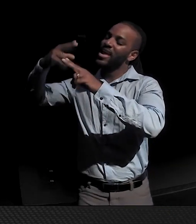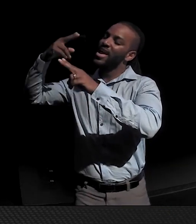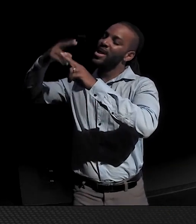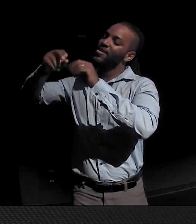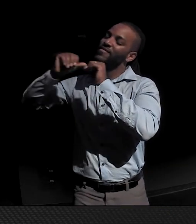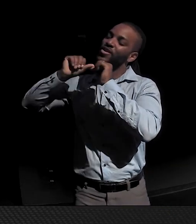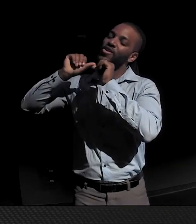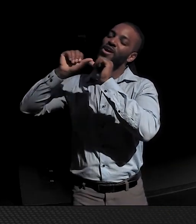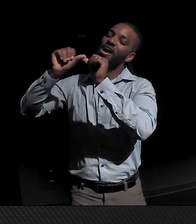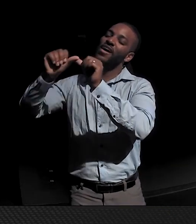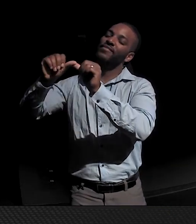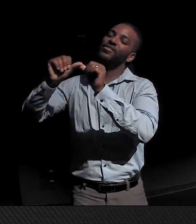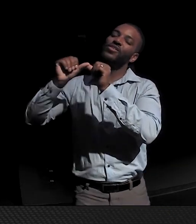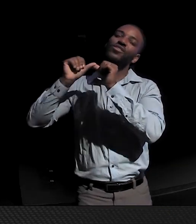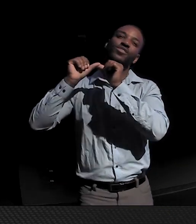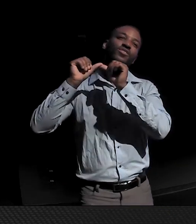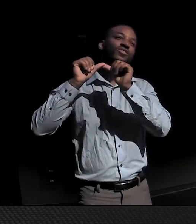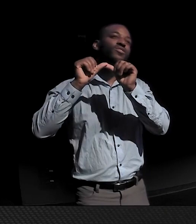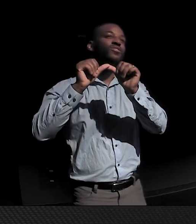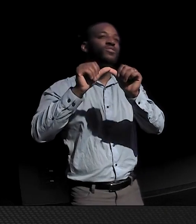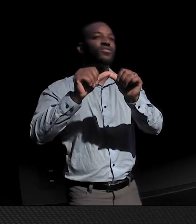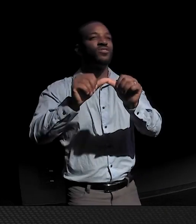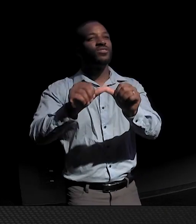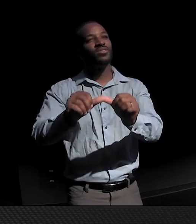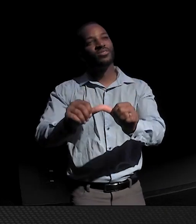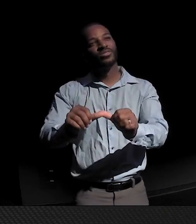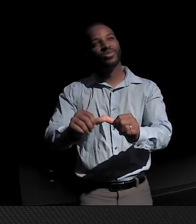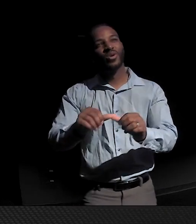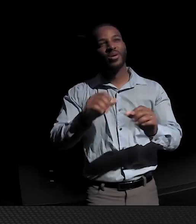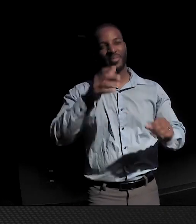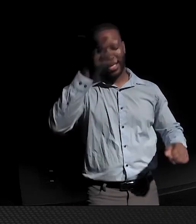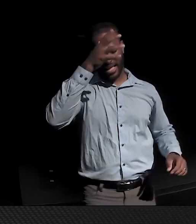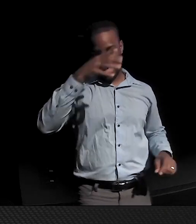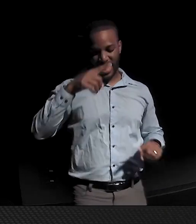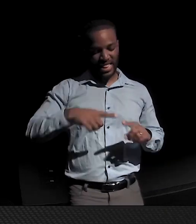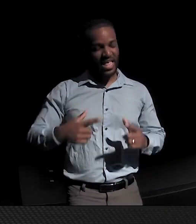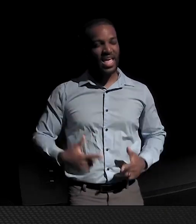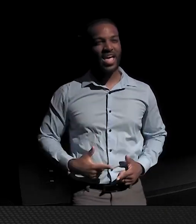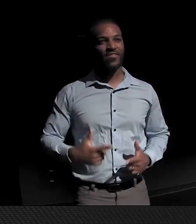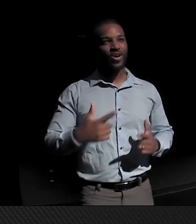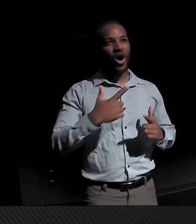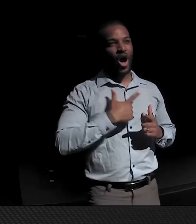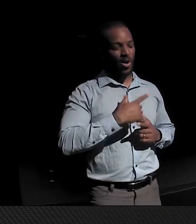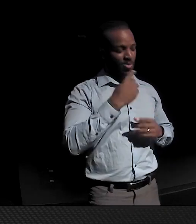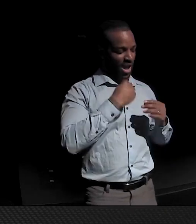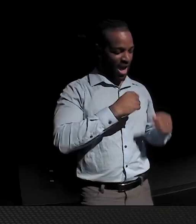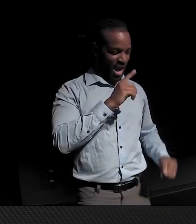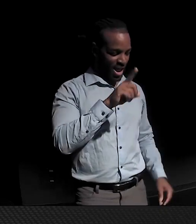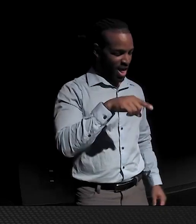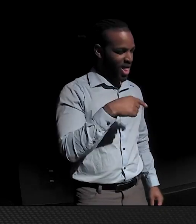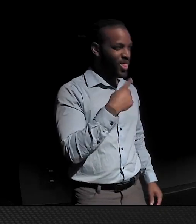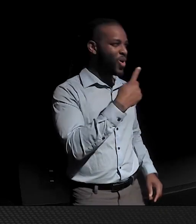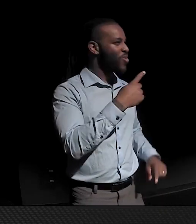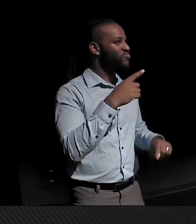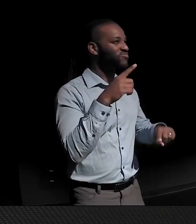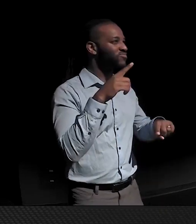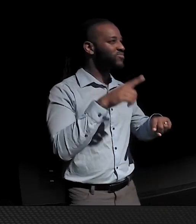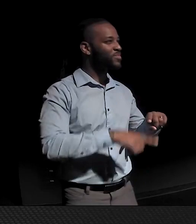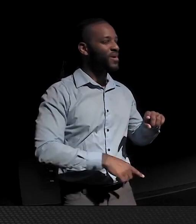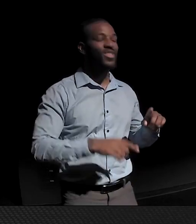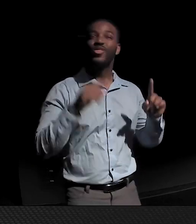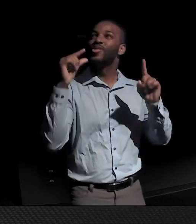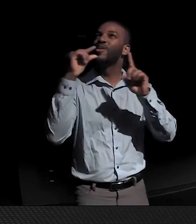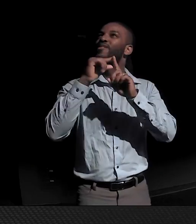your name forever. And man shall not live on bread